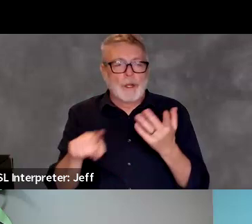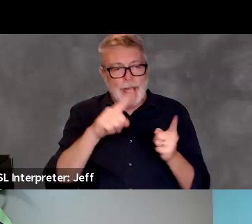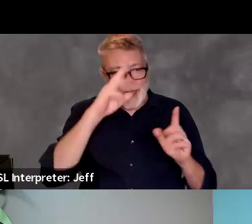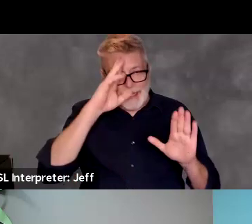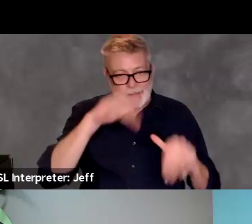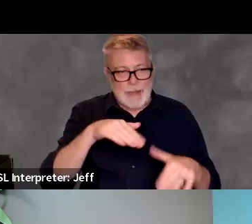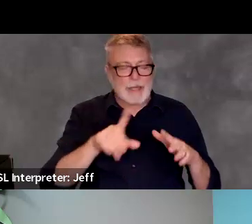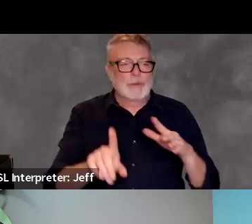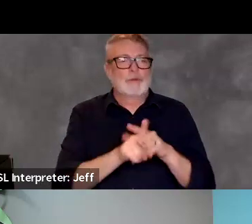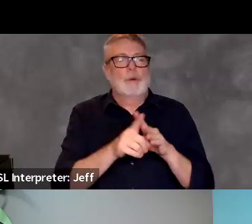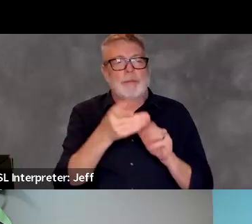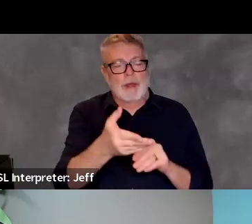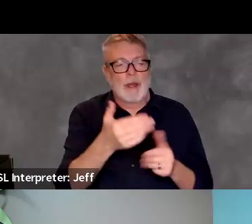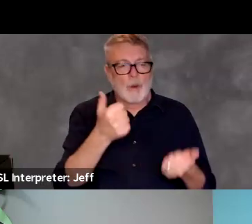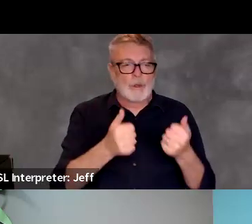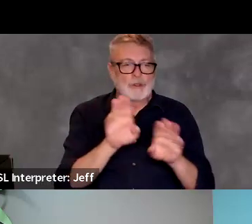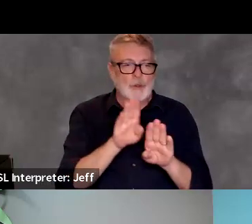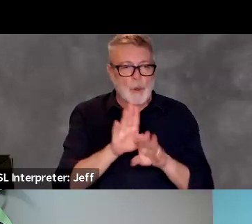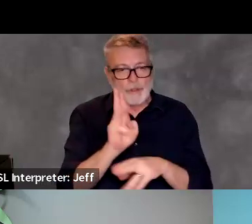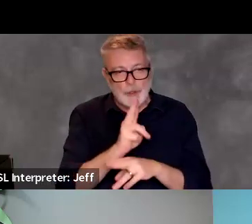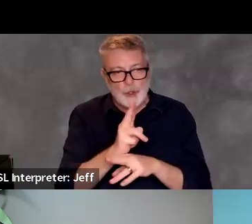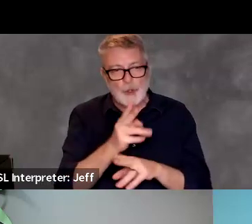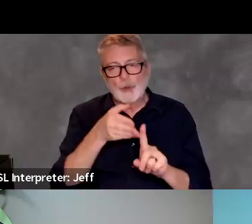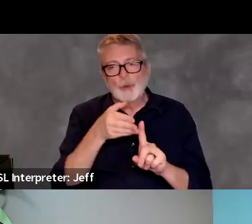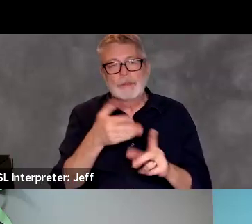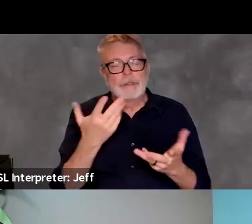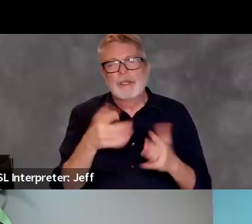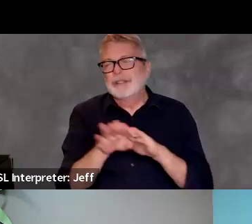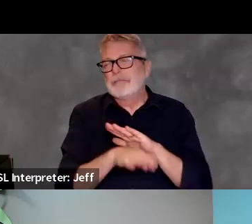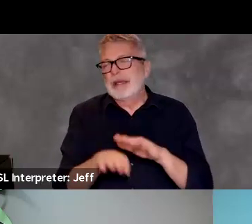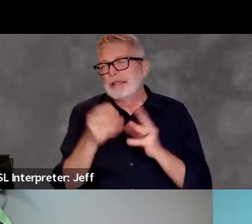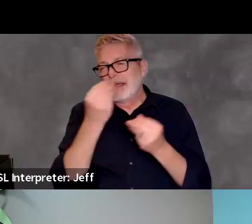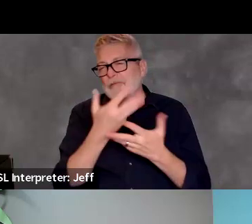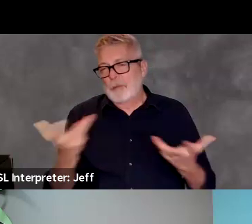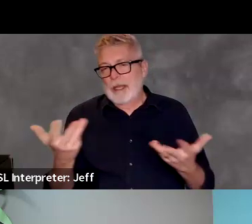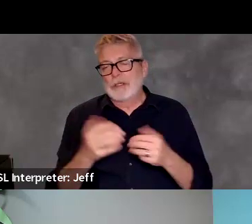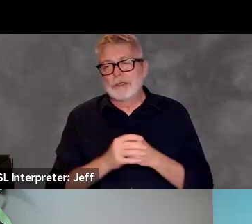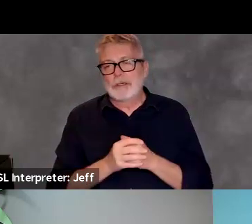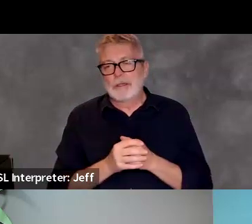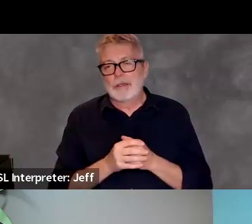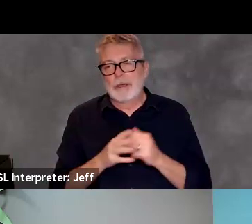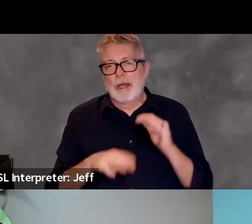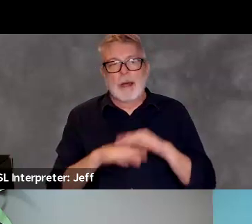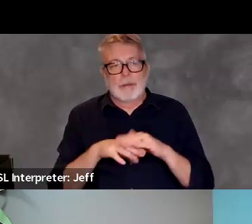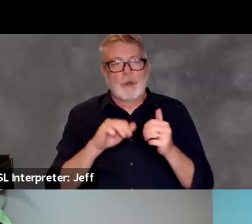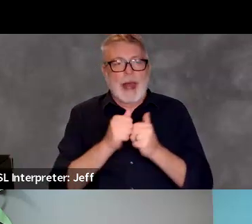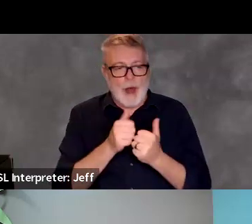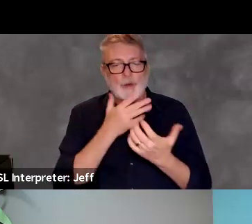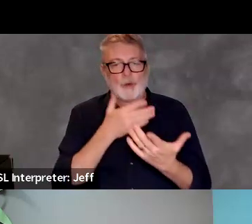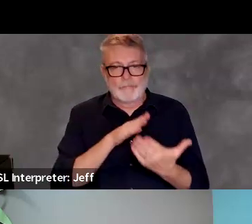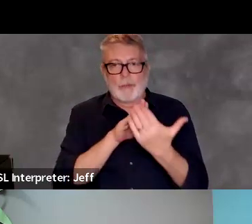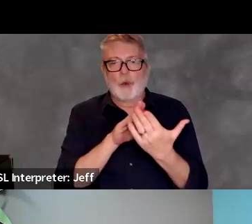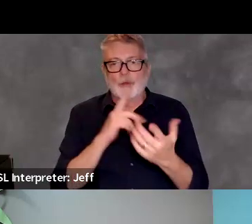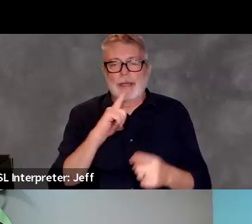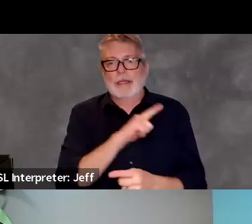to the Capitol, which doors to come in, you know, the basics up to how to talk to your legislator